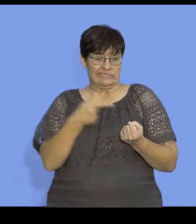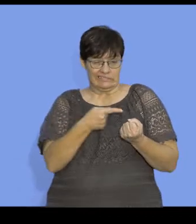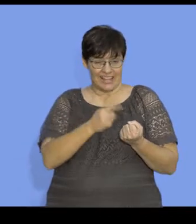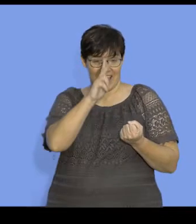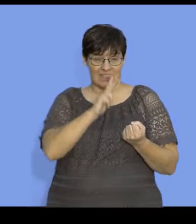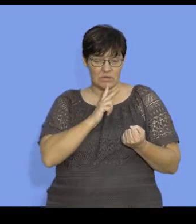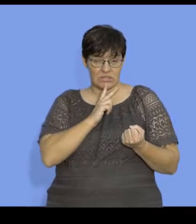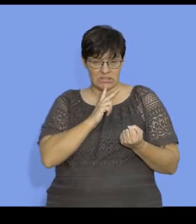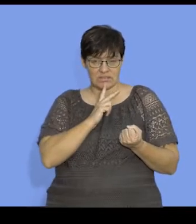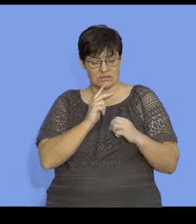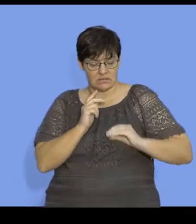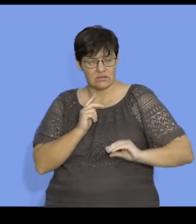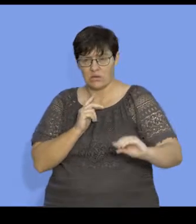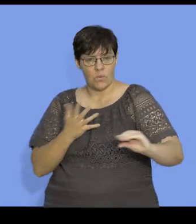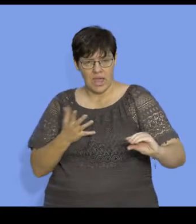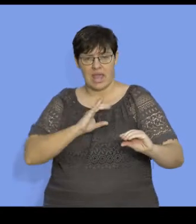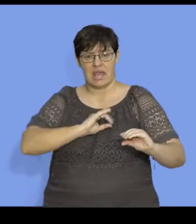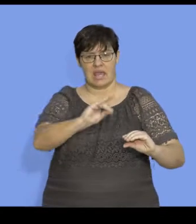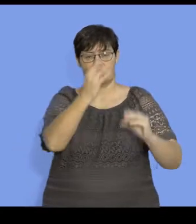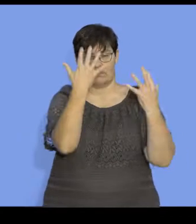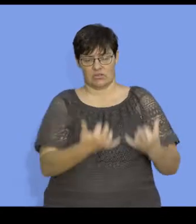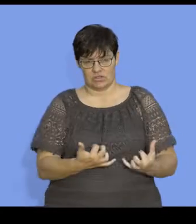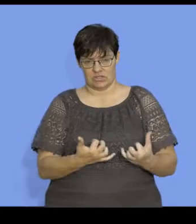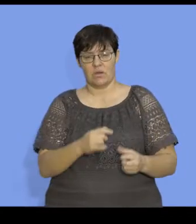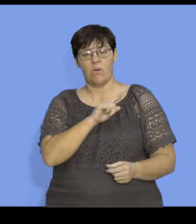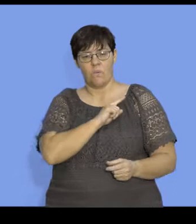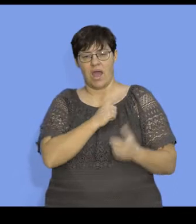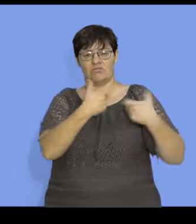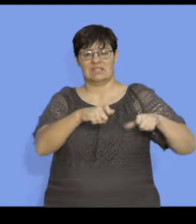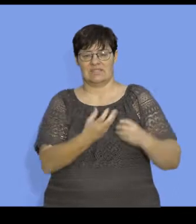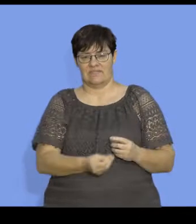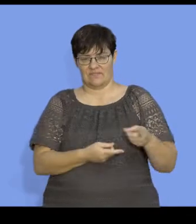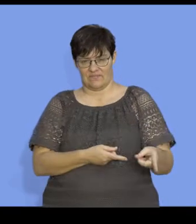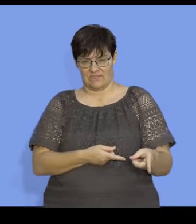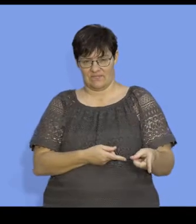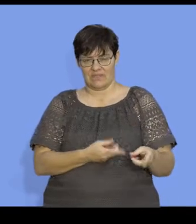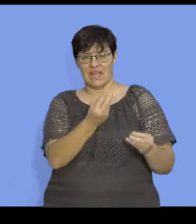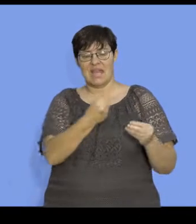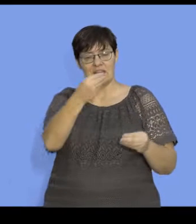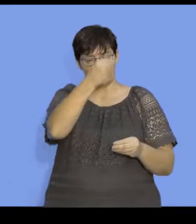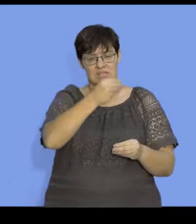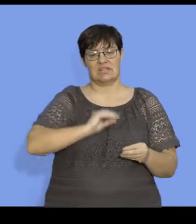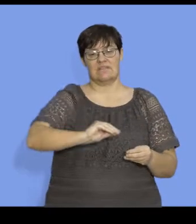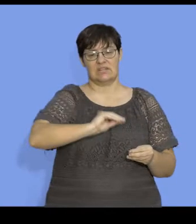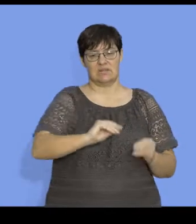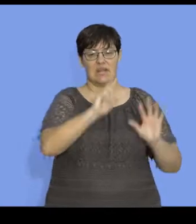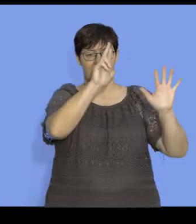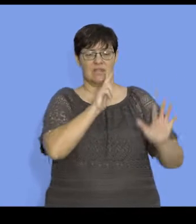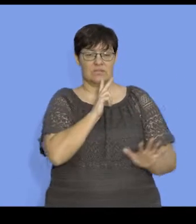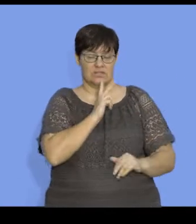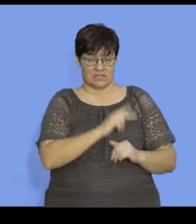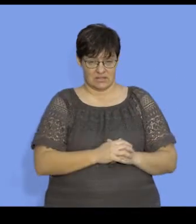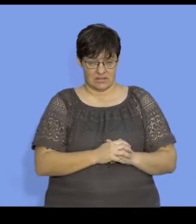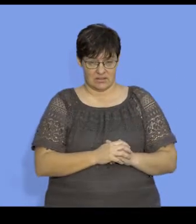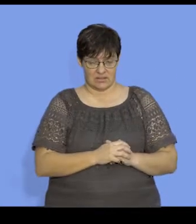cash budget as under my receipts. Interest on investments, 8,000 Rand. That's the actual amount that we have